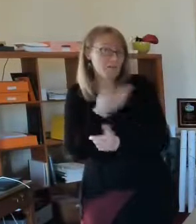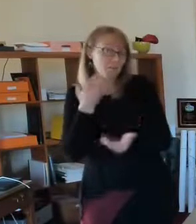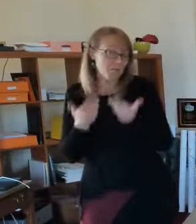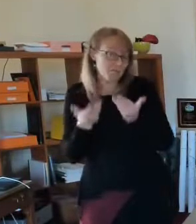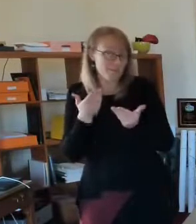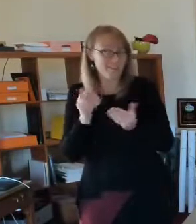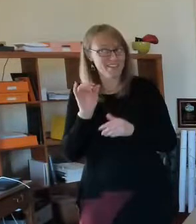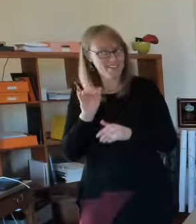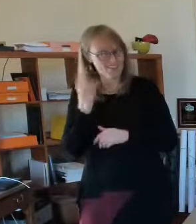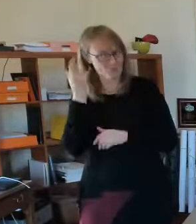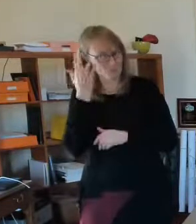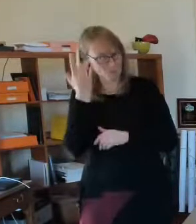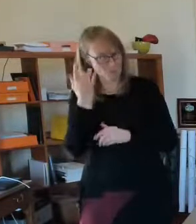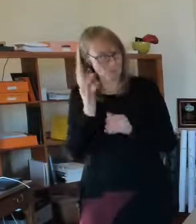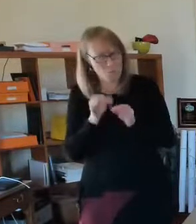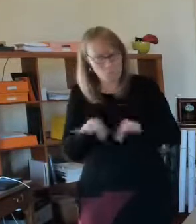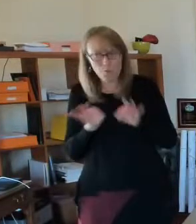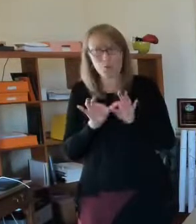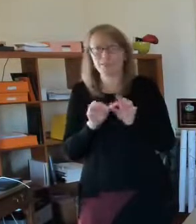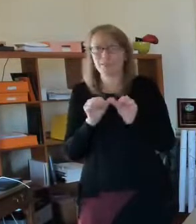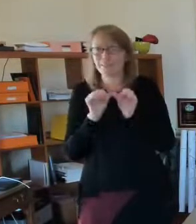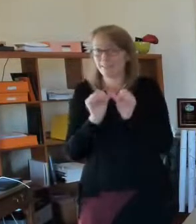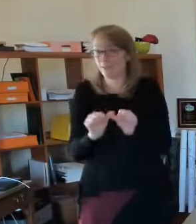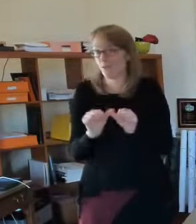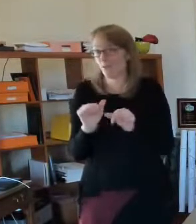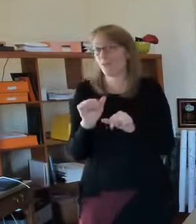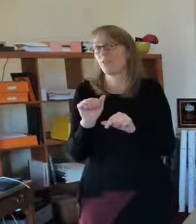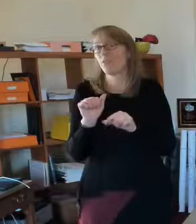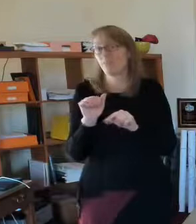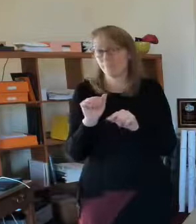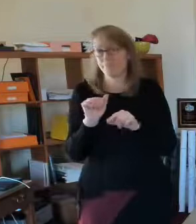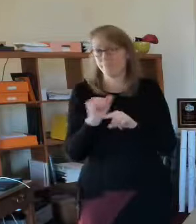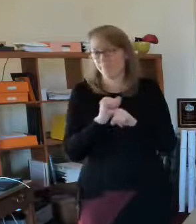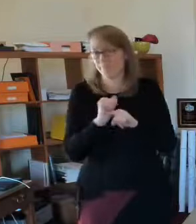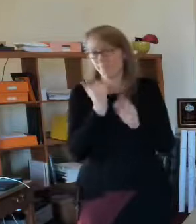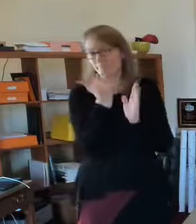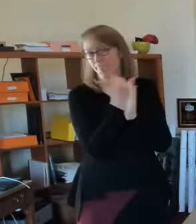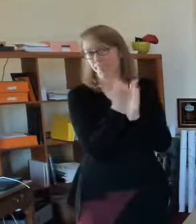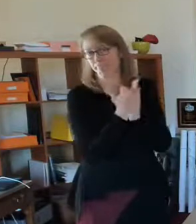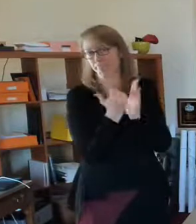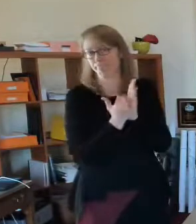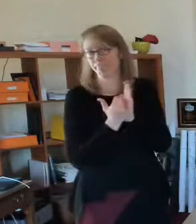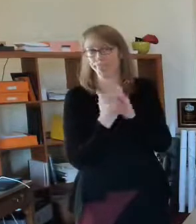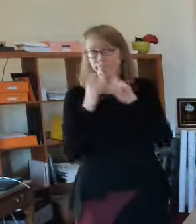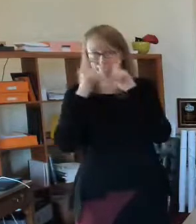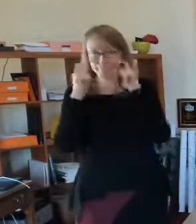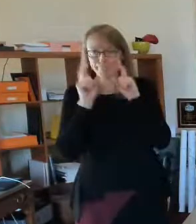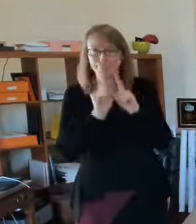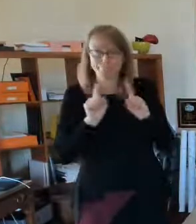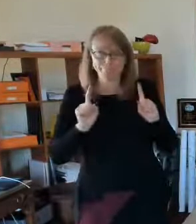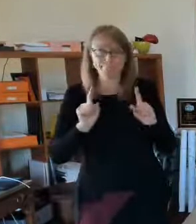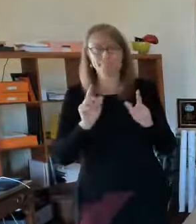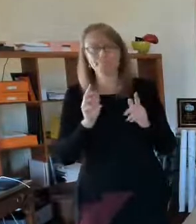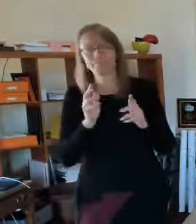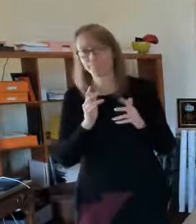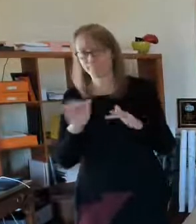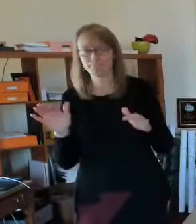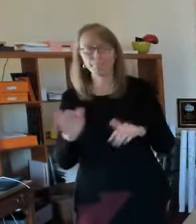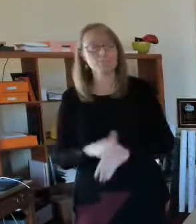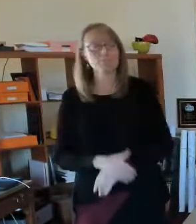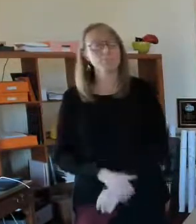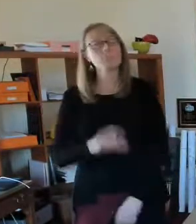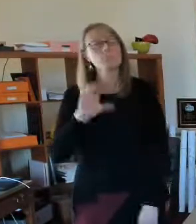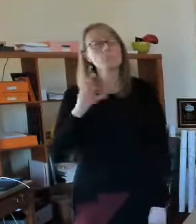mitigating factors. I think this is our last new question of the day. Mayor, you might have touched on this, but Chuck had a question about